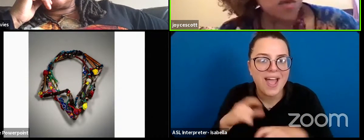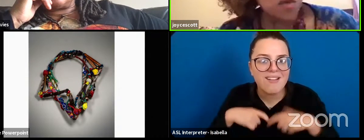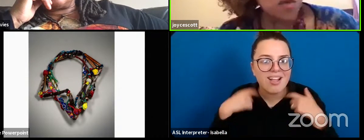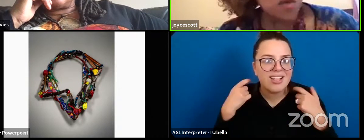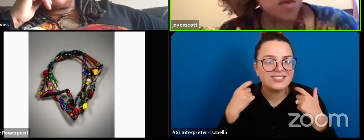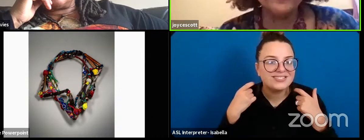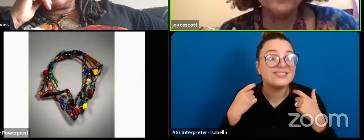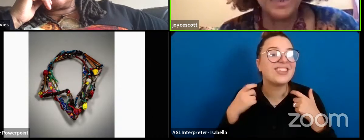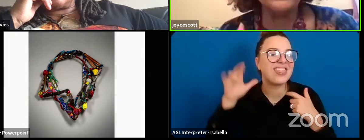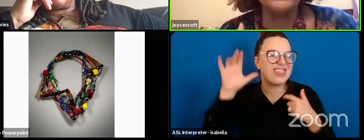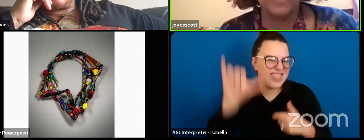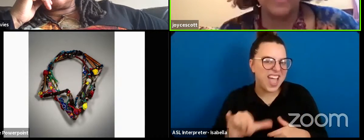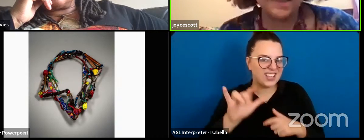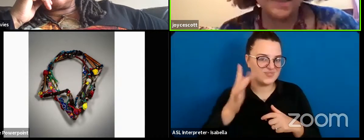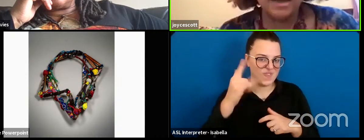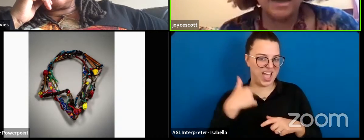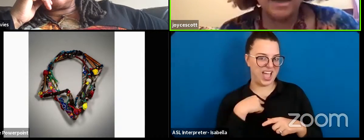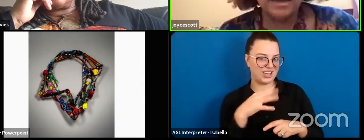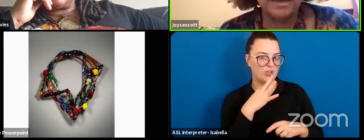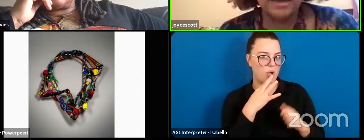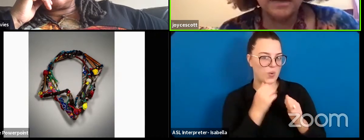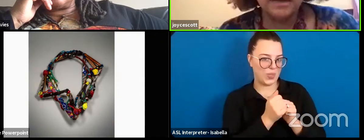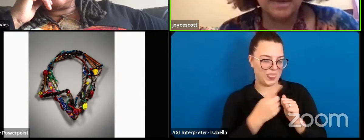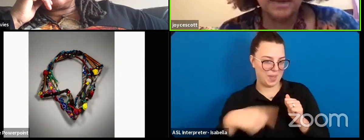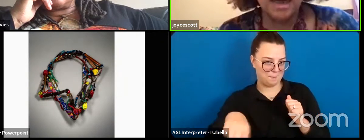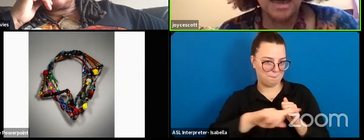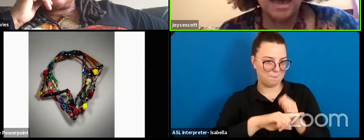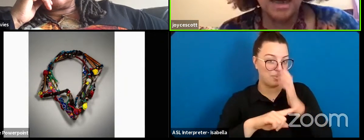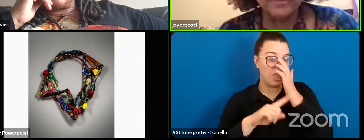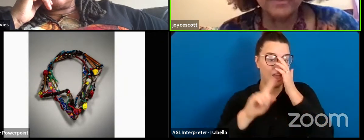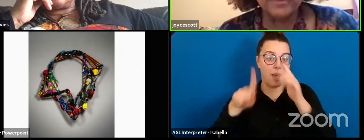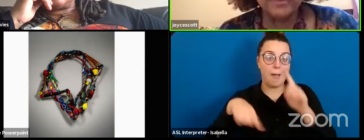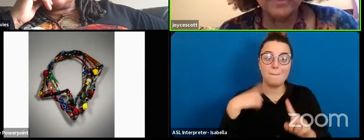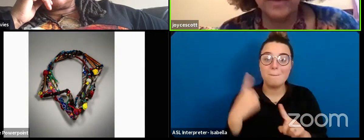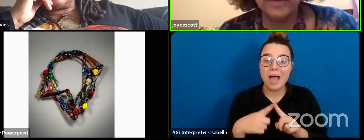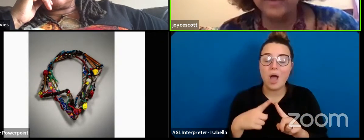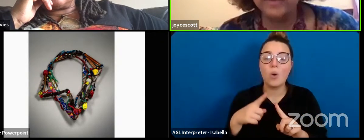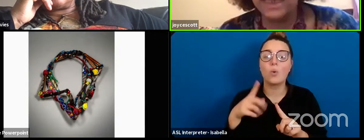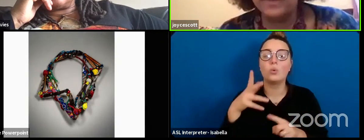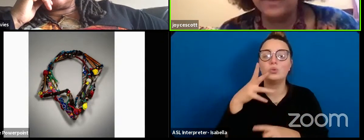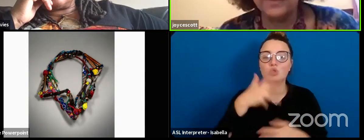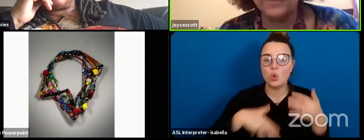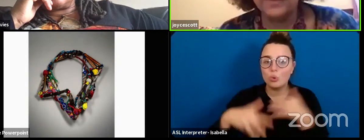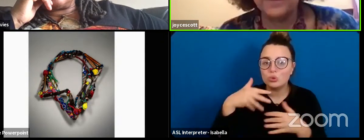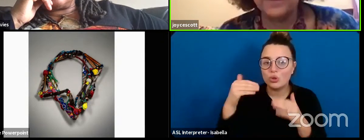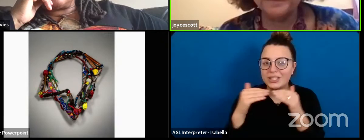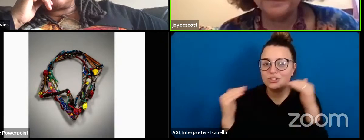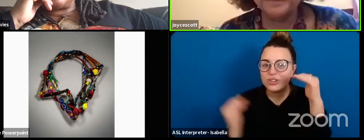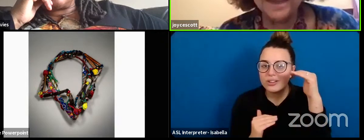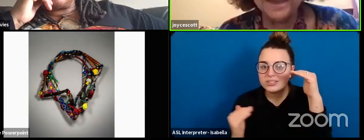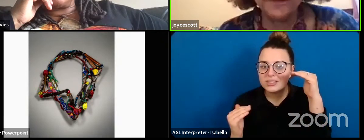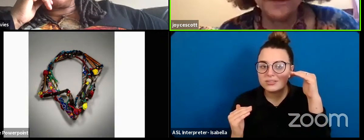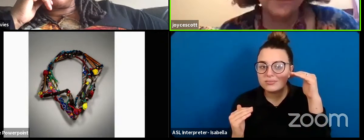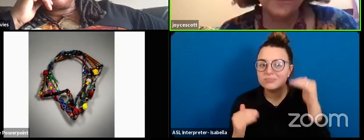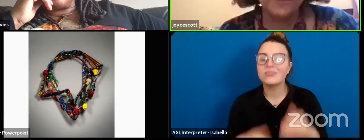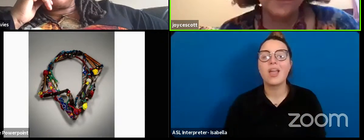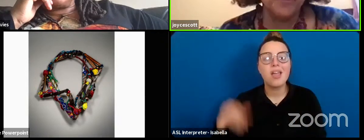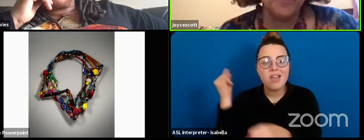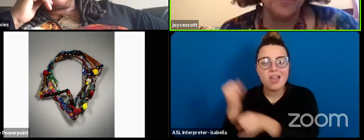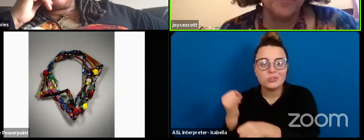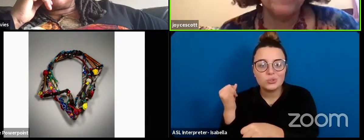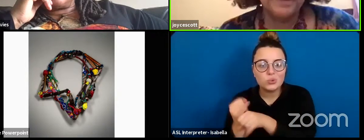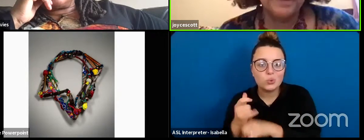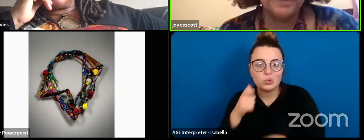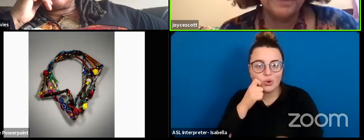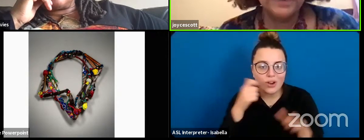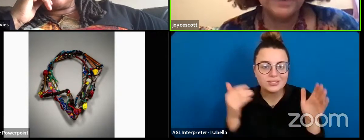that's why I get to talk to them about social injustice, institutional